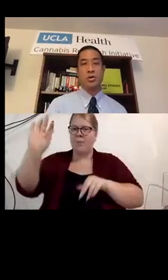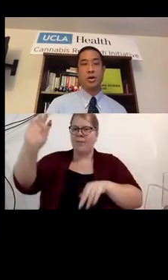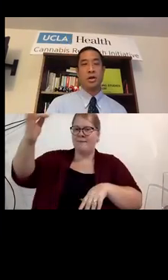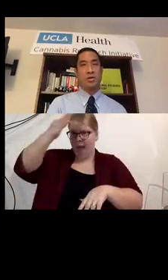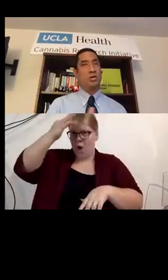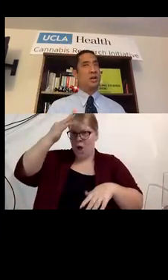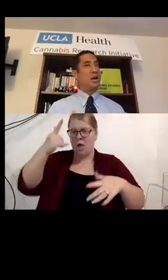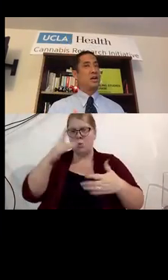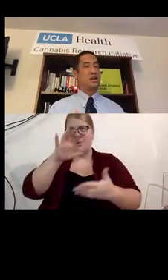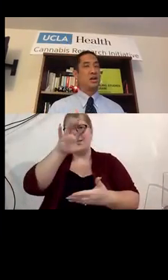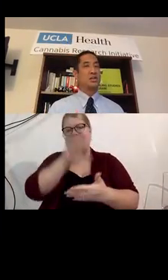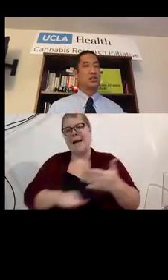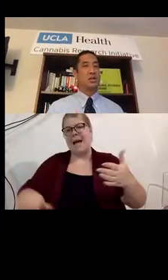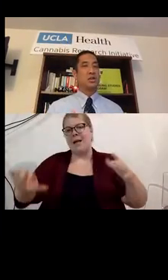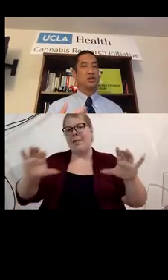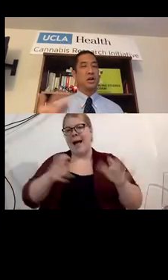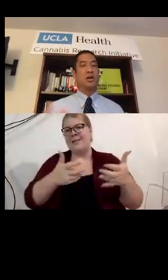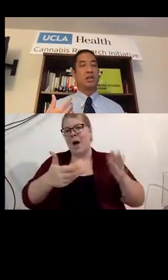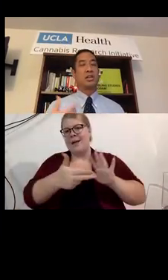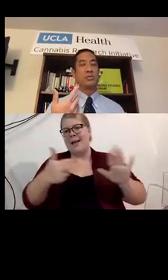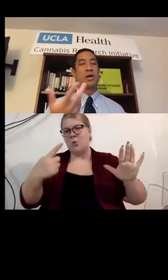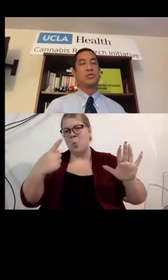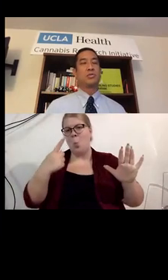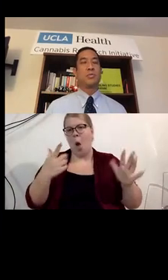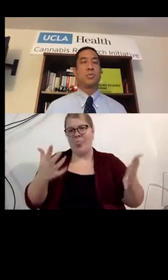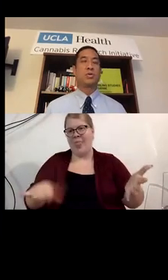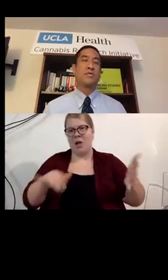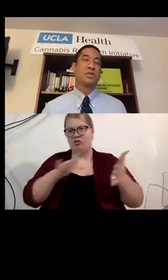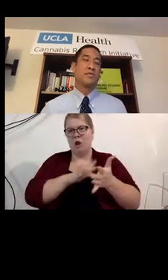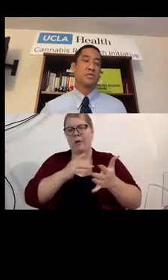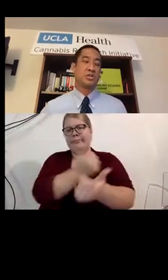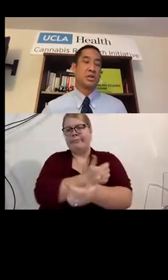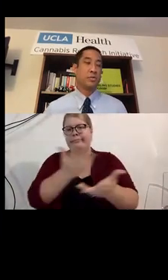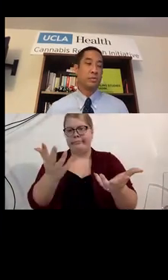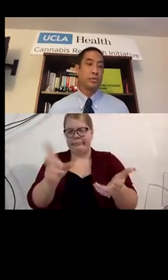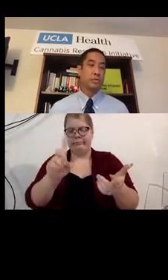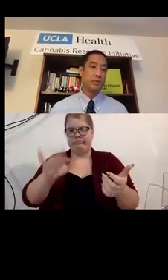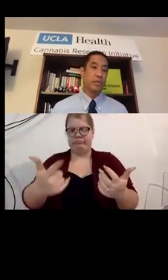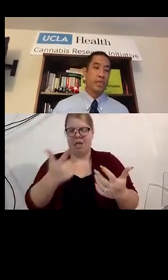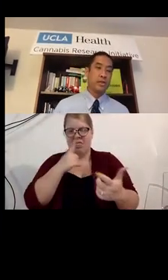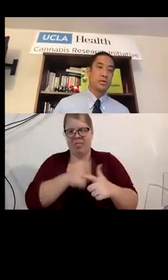to do. And they're certainly not going to tell us until later. I think that's why it's important to have those conversations now.